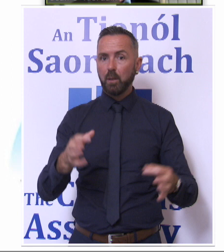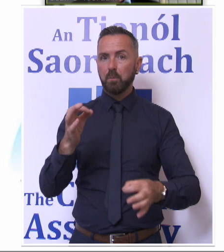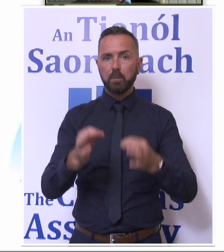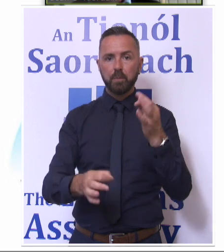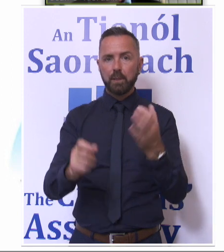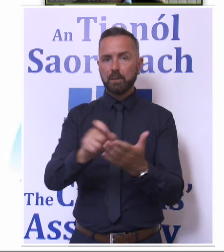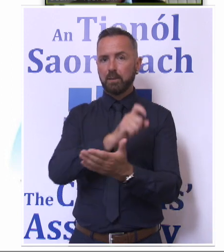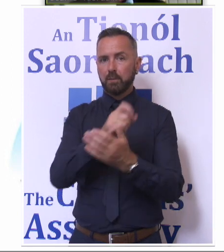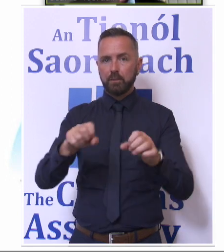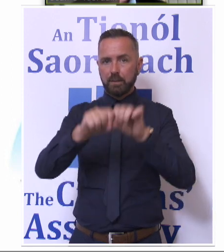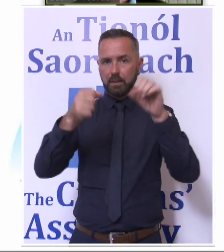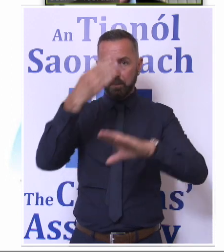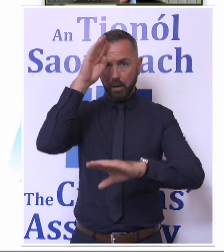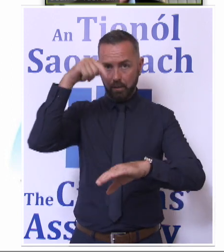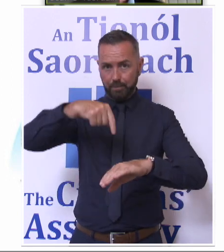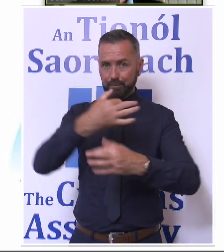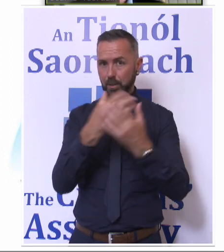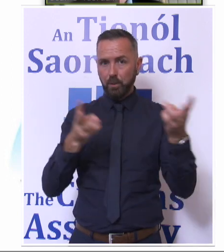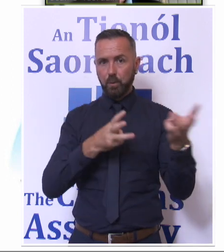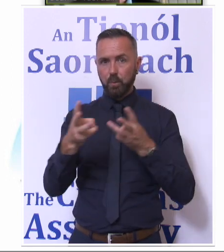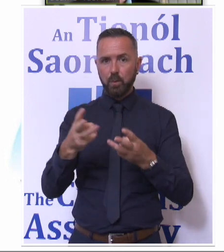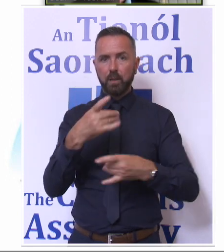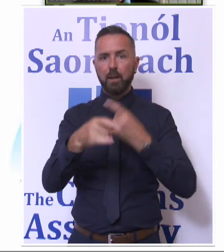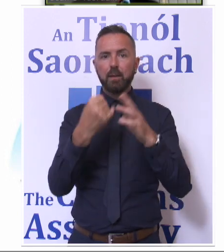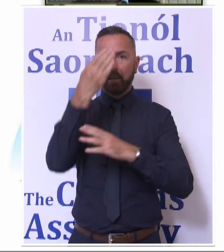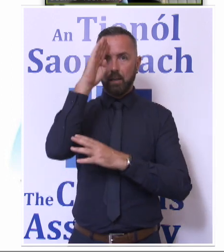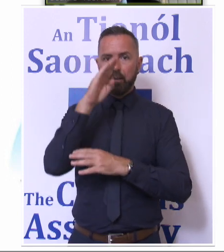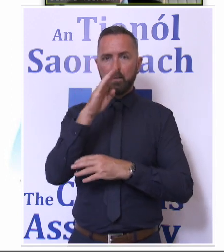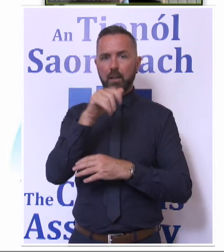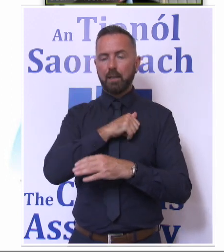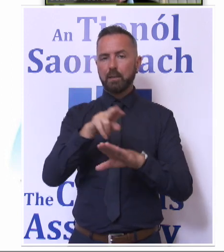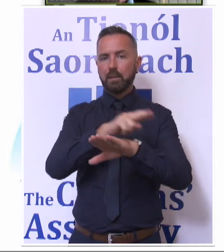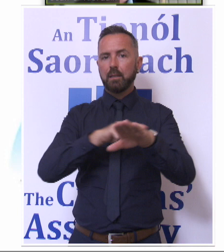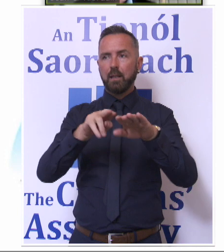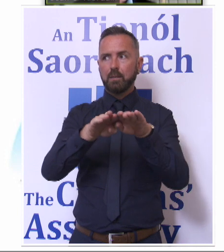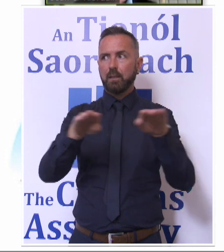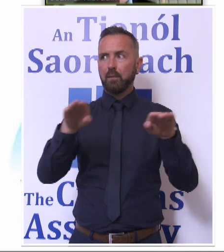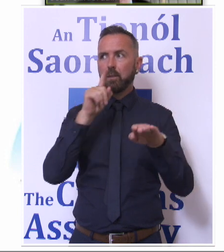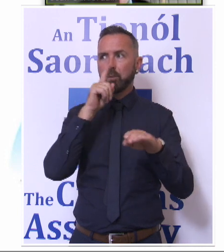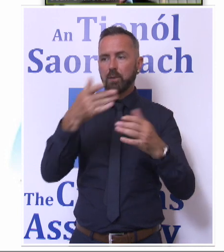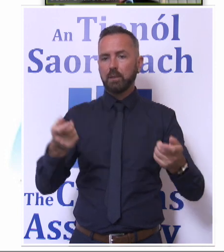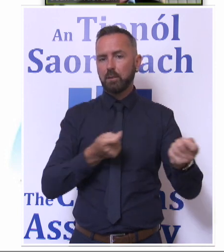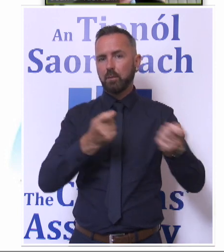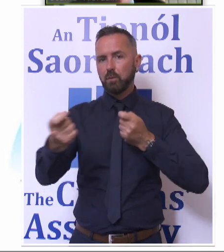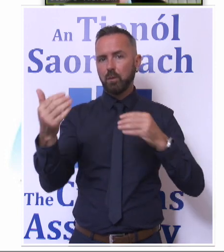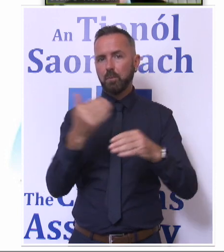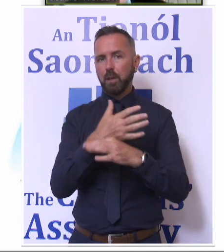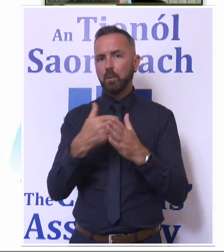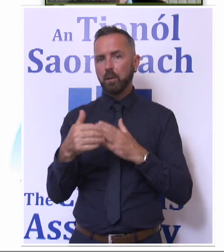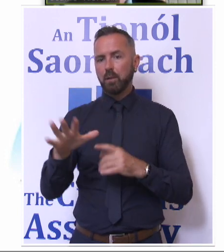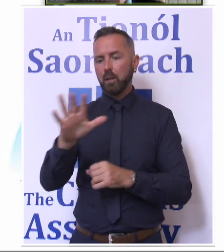a lot of what goes on in political context in Ireland at national level is actually very driven by